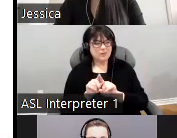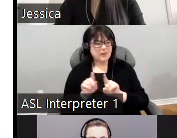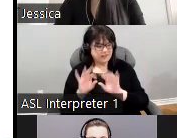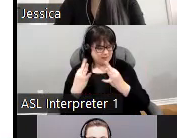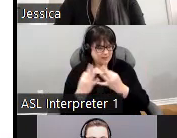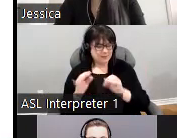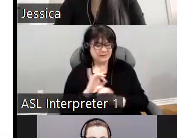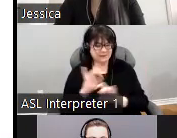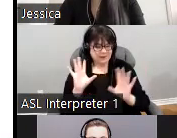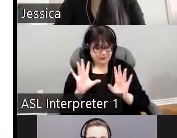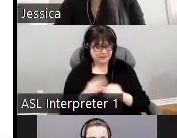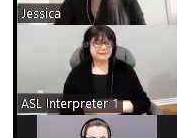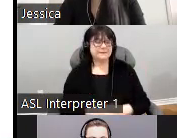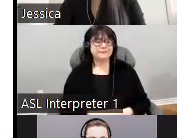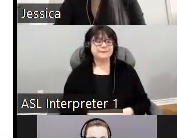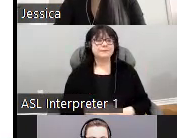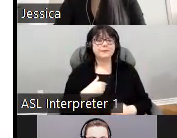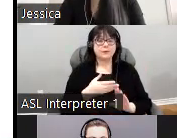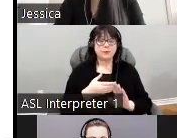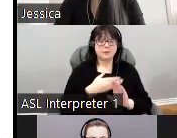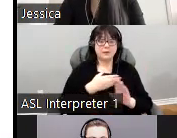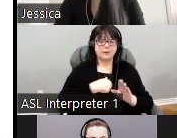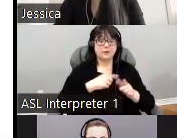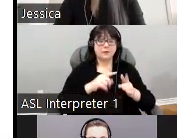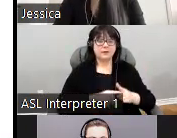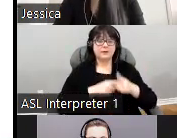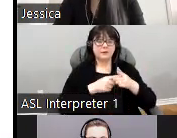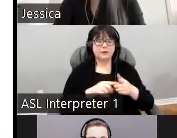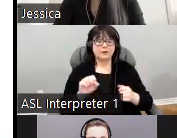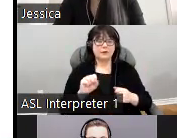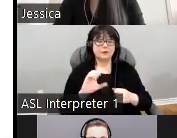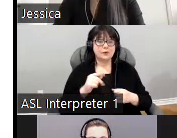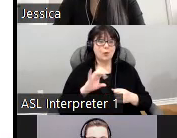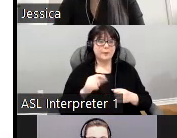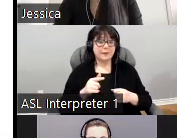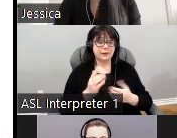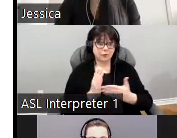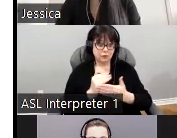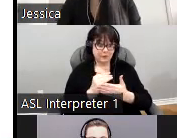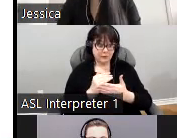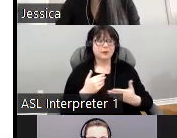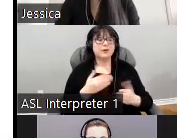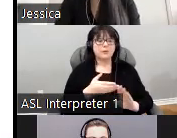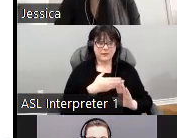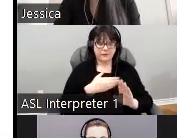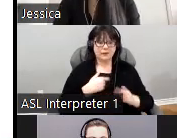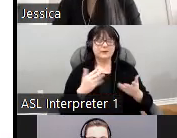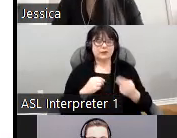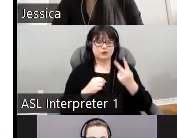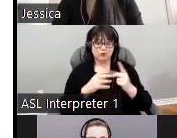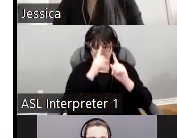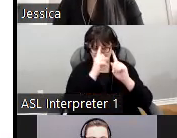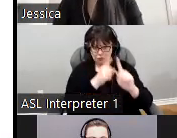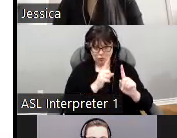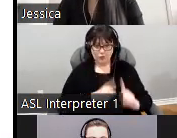to even starting the scoping review process, we had two goals in mind. And that was, one, to improve